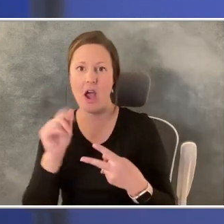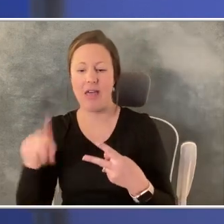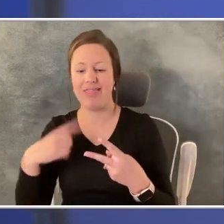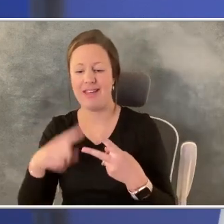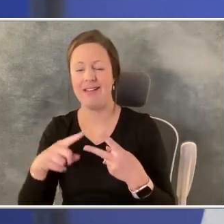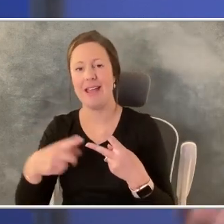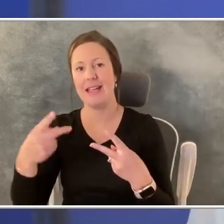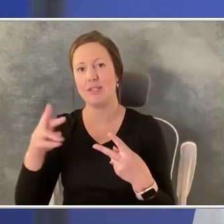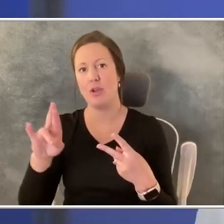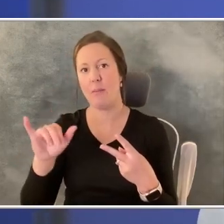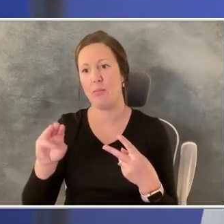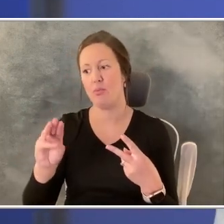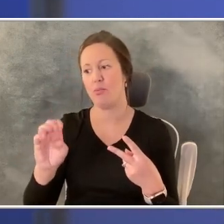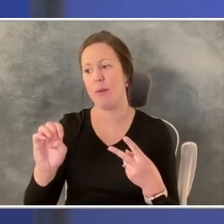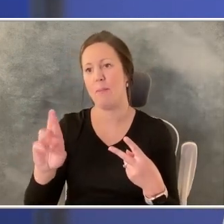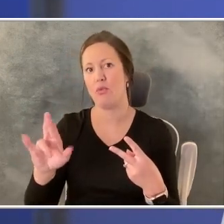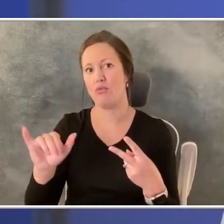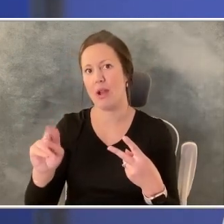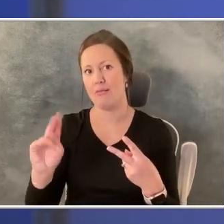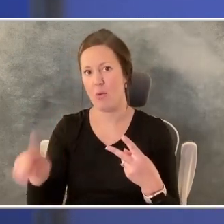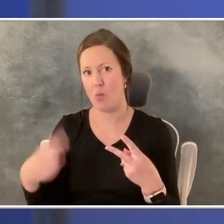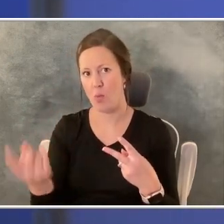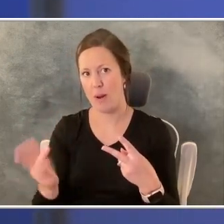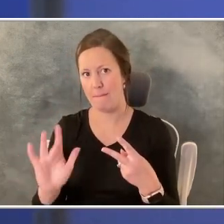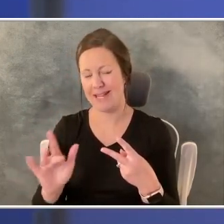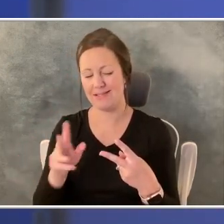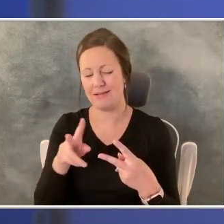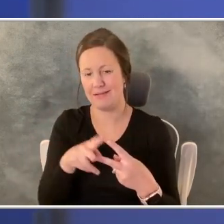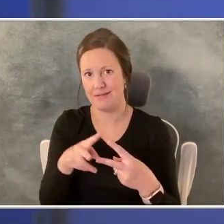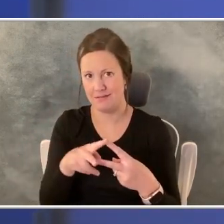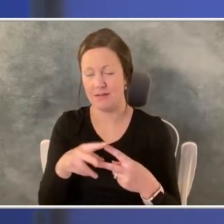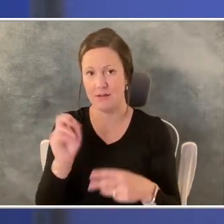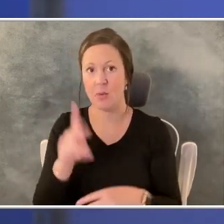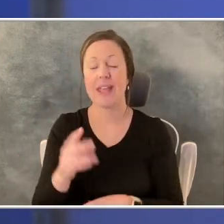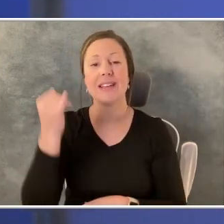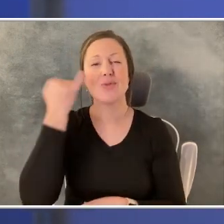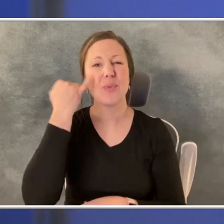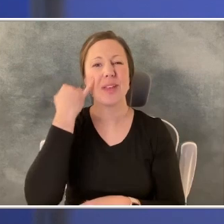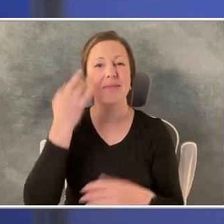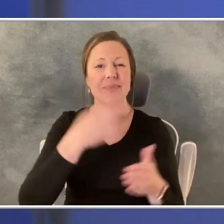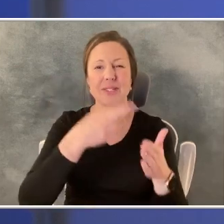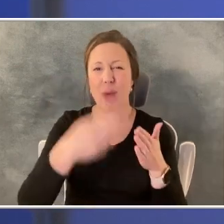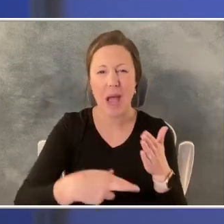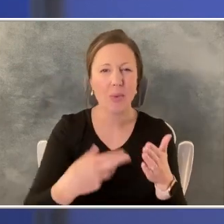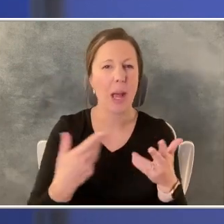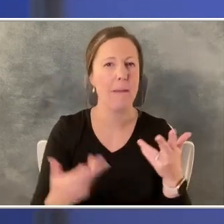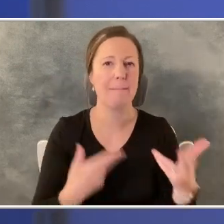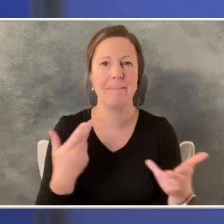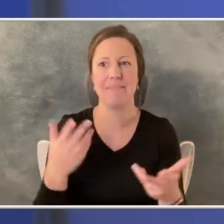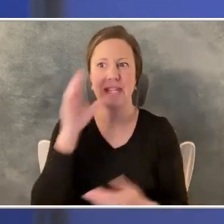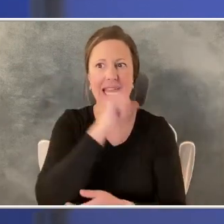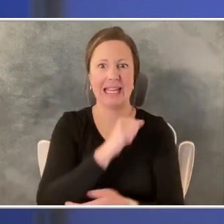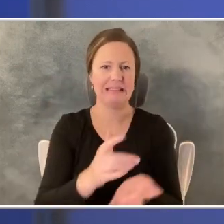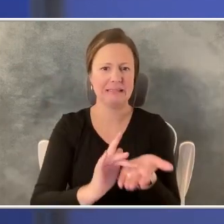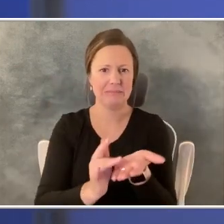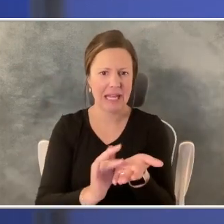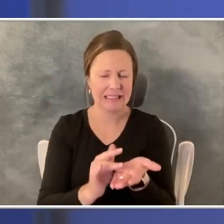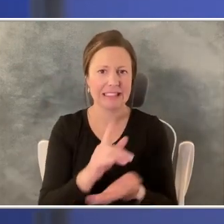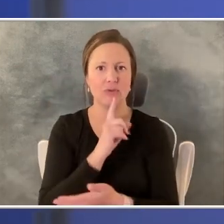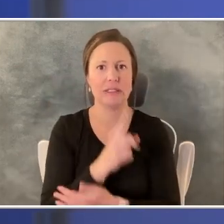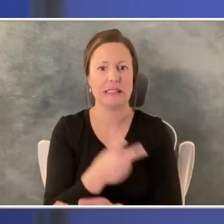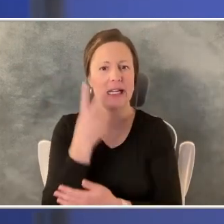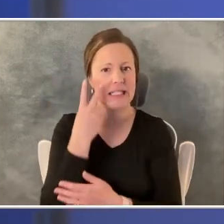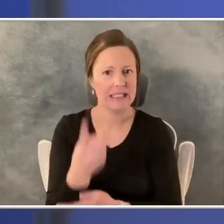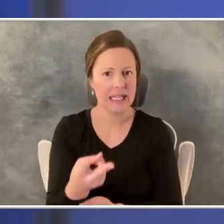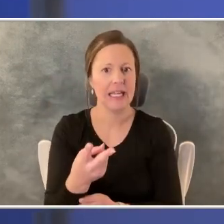so then the outcome of the studies, they stopped the study early because the arm with the progestogen had seen a very slight, not